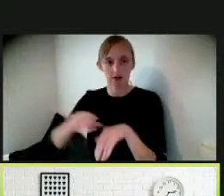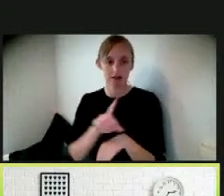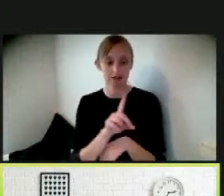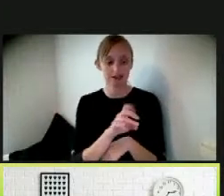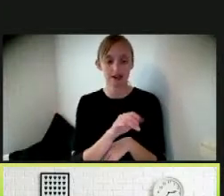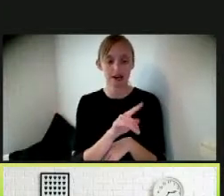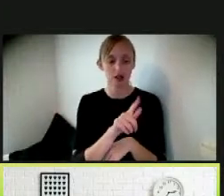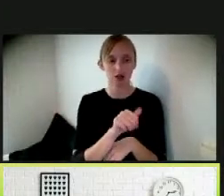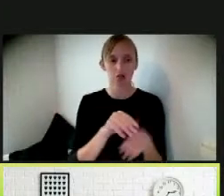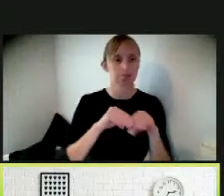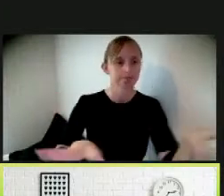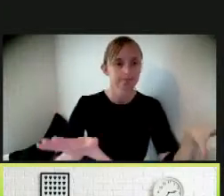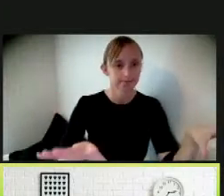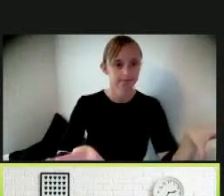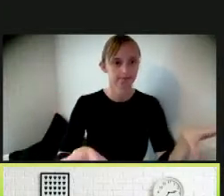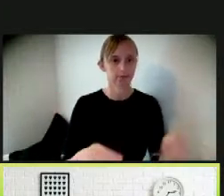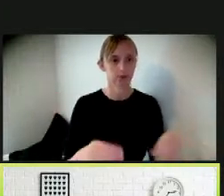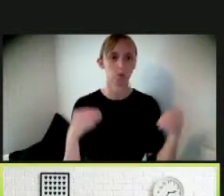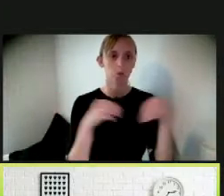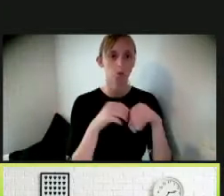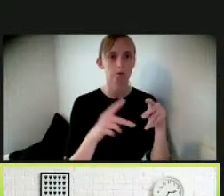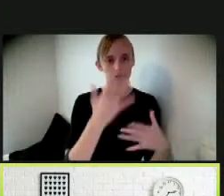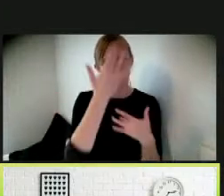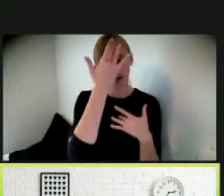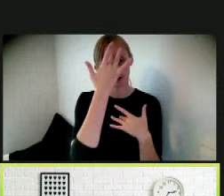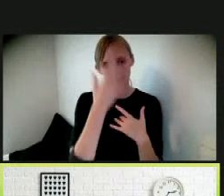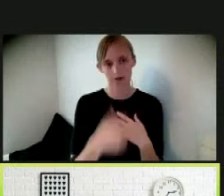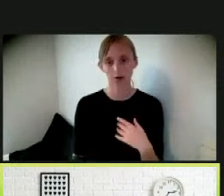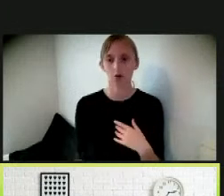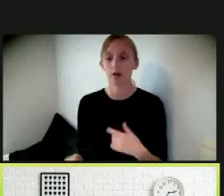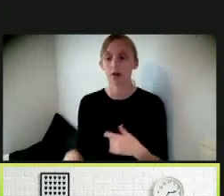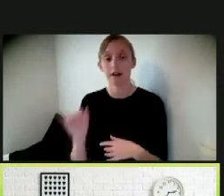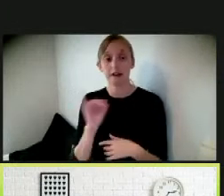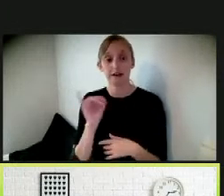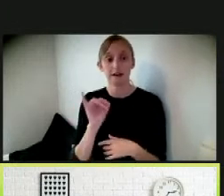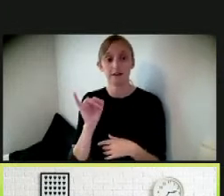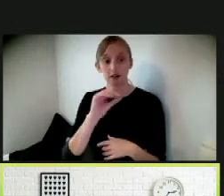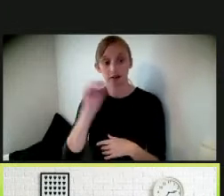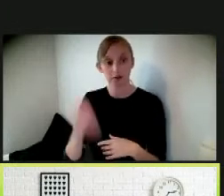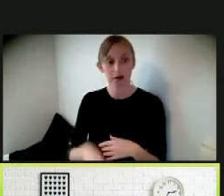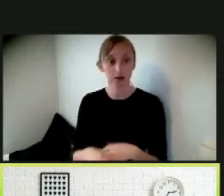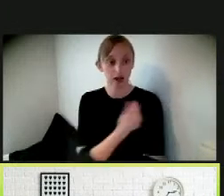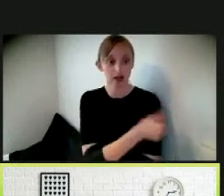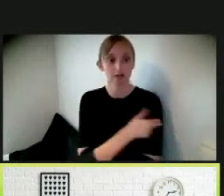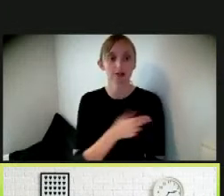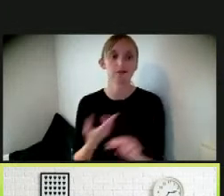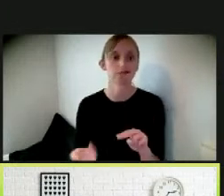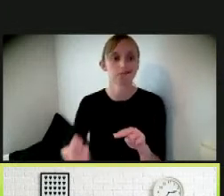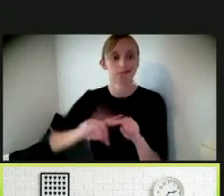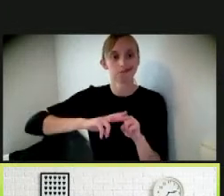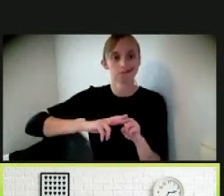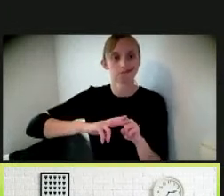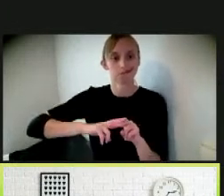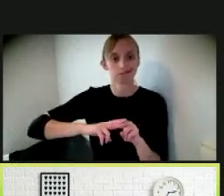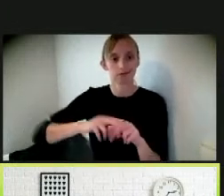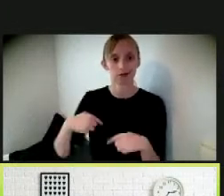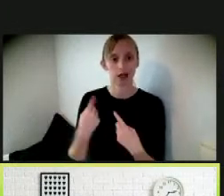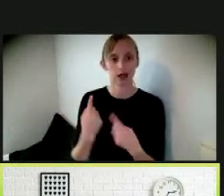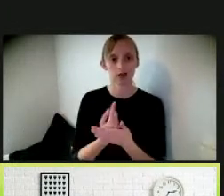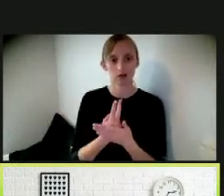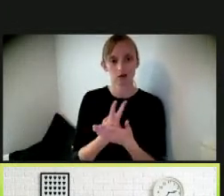then when we look at infection rates in hospitals, they have increased in the last 2